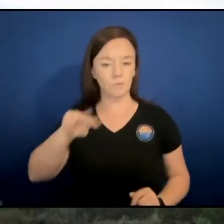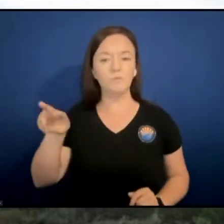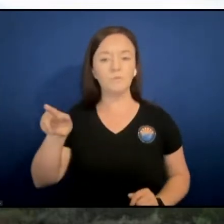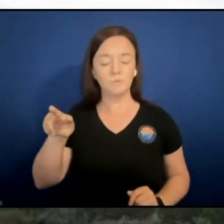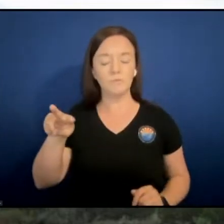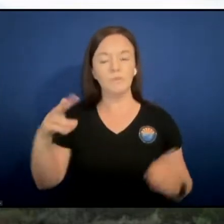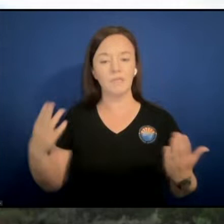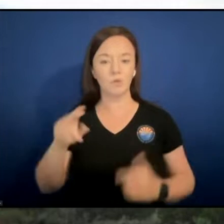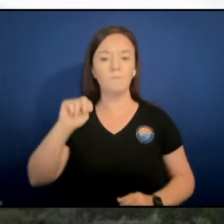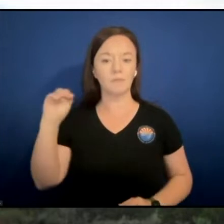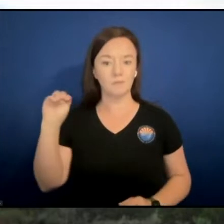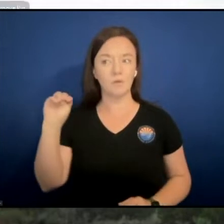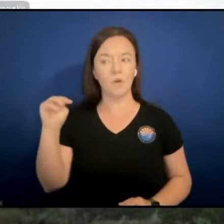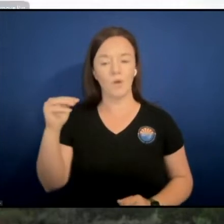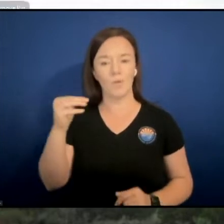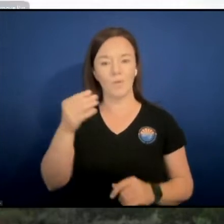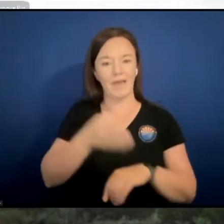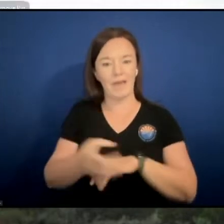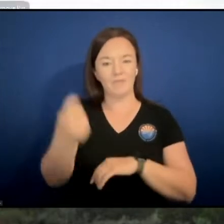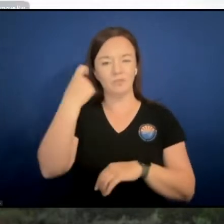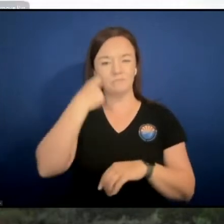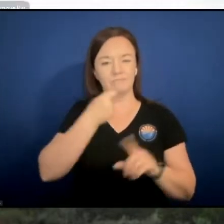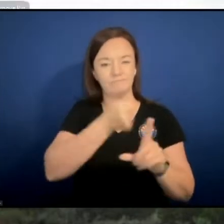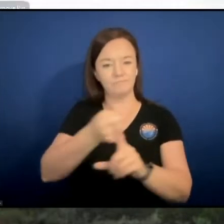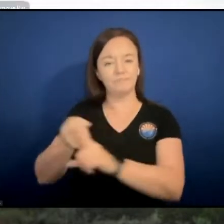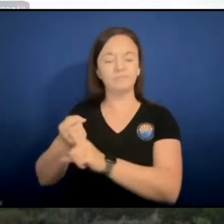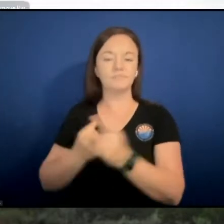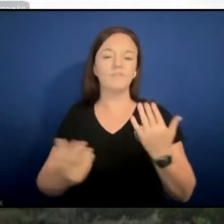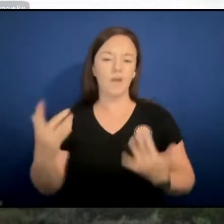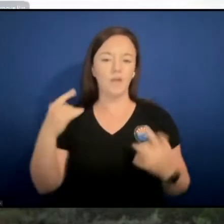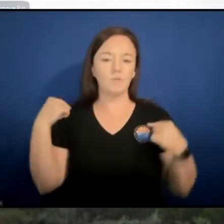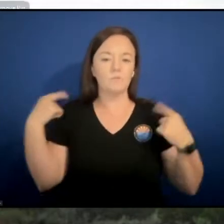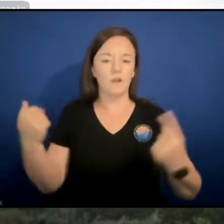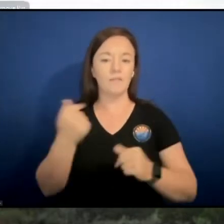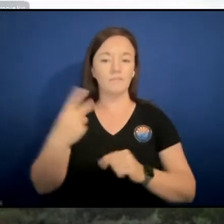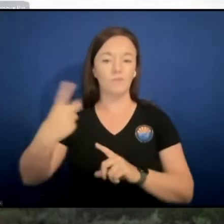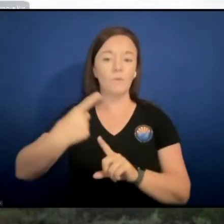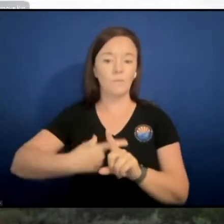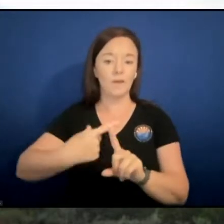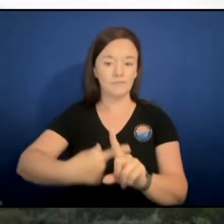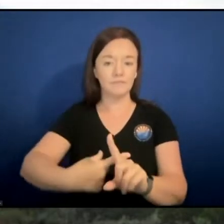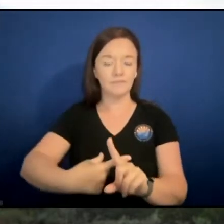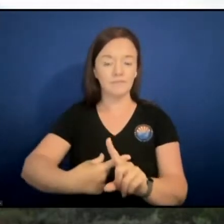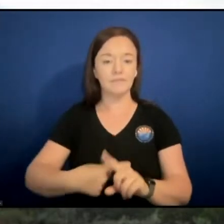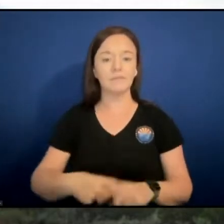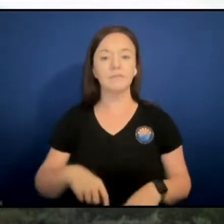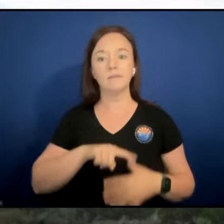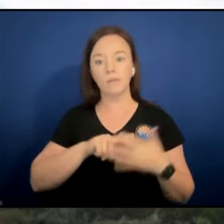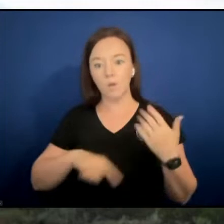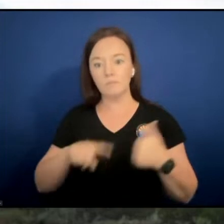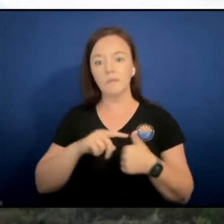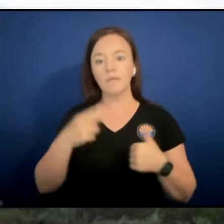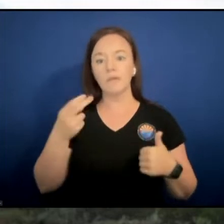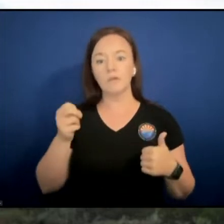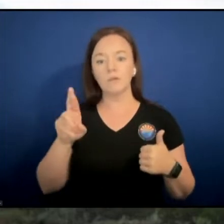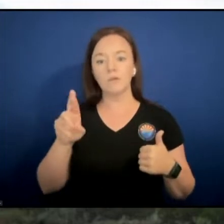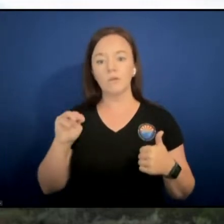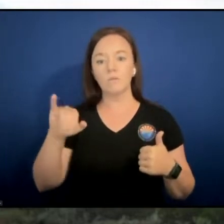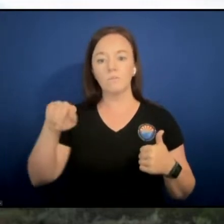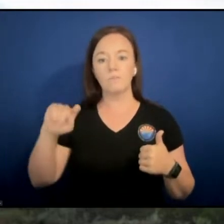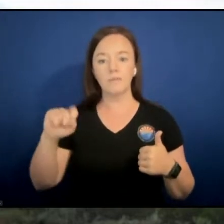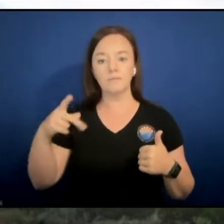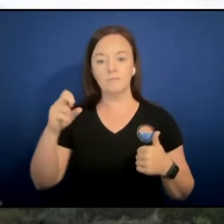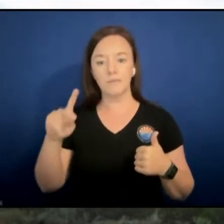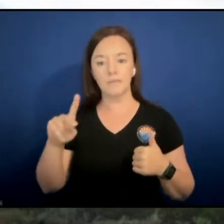some major forest fires that we've had over the last few months. Those being Hermit's Peak, Calf